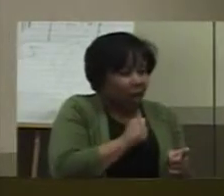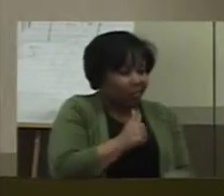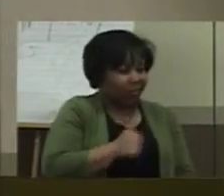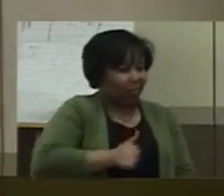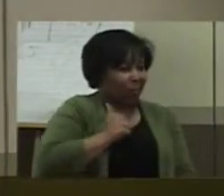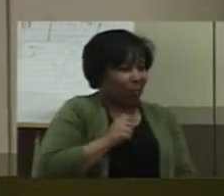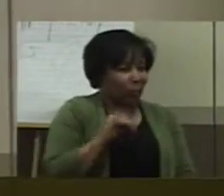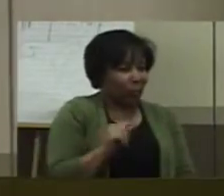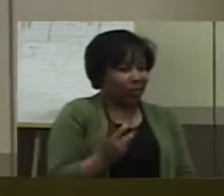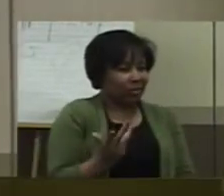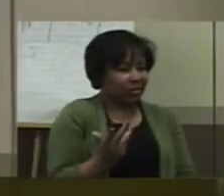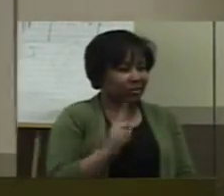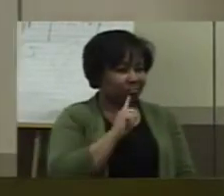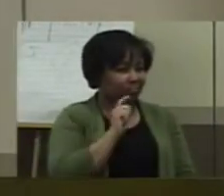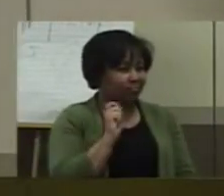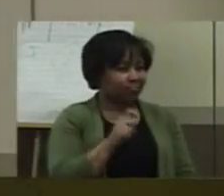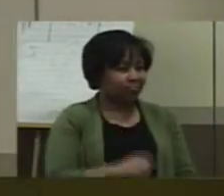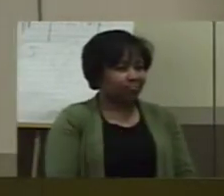do it.